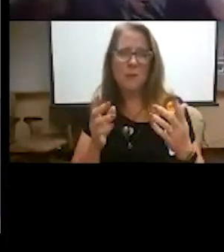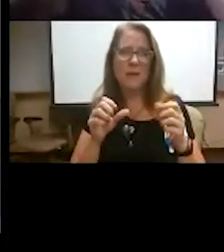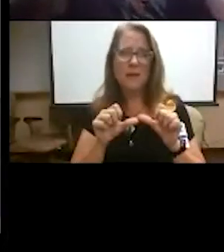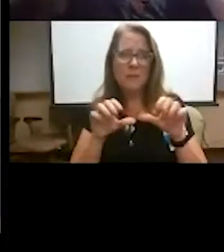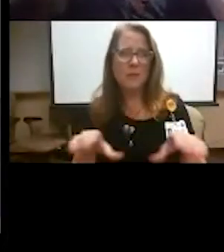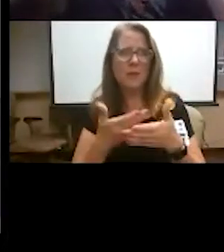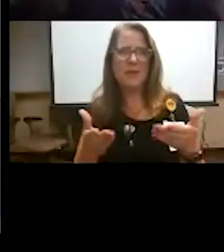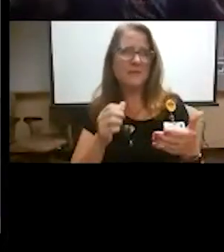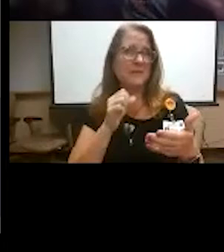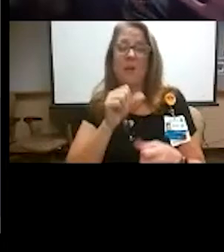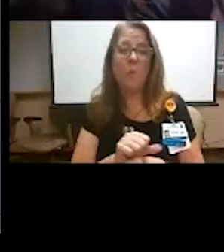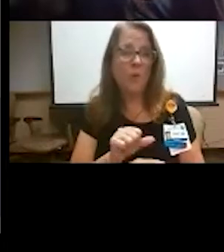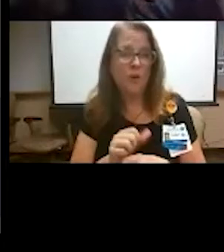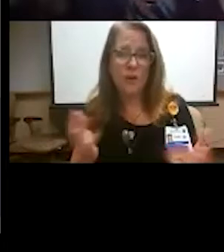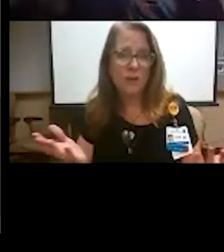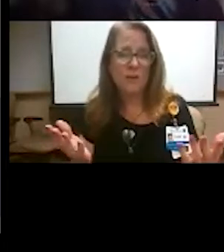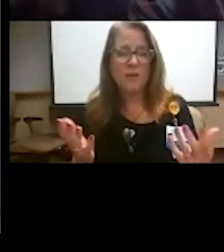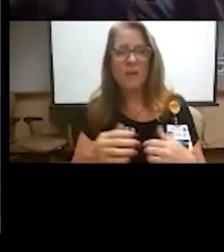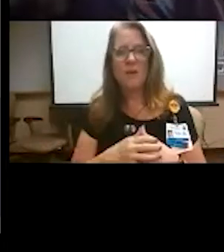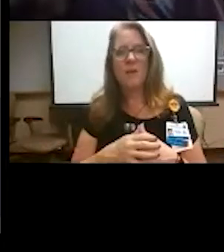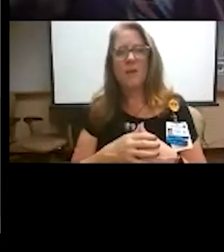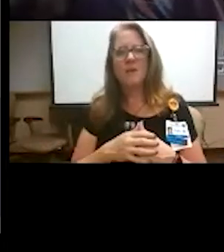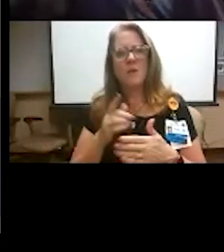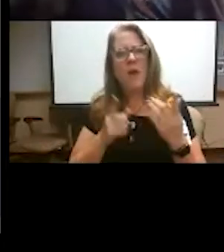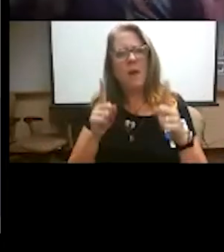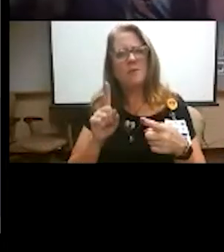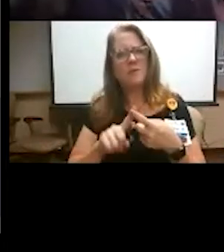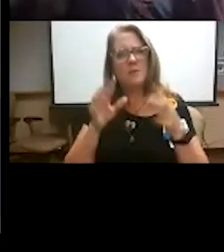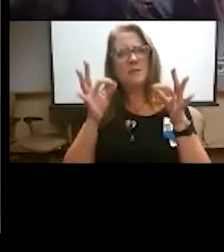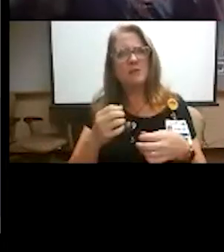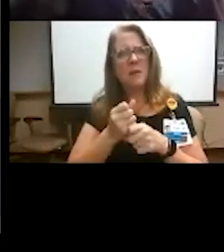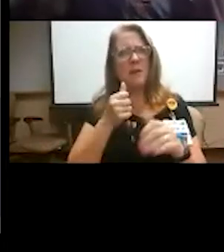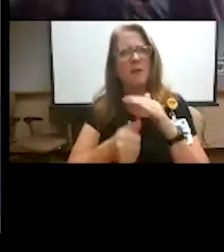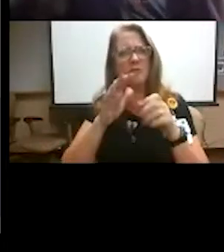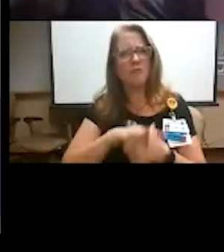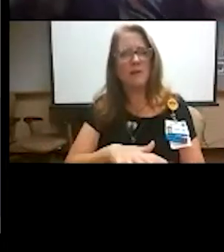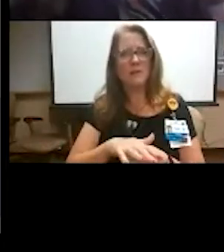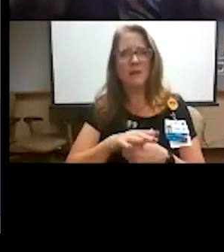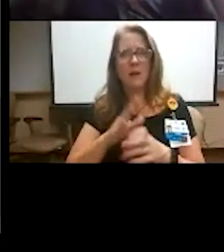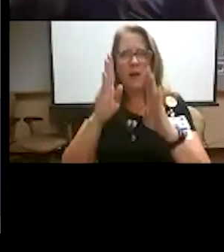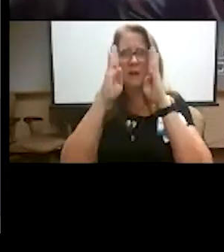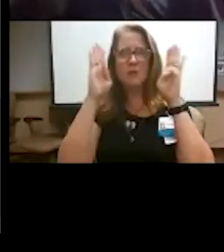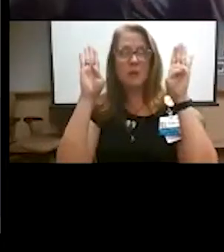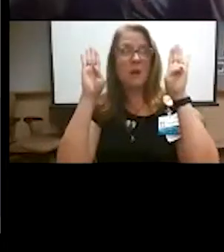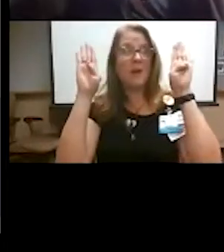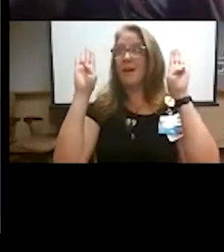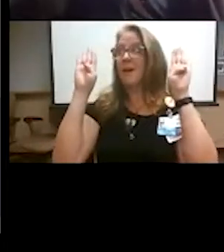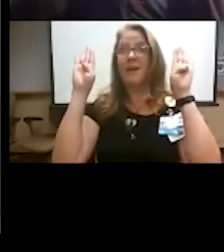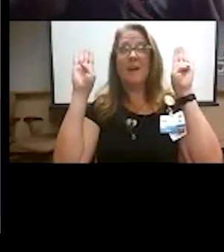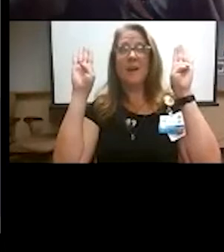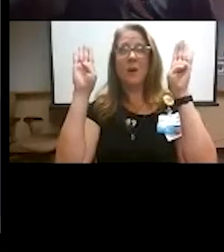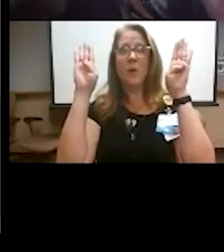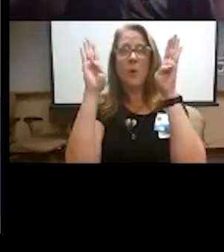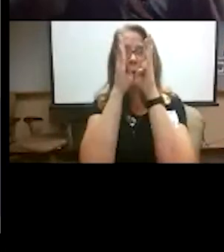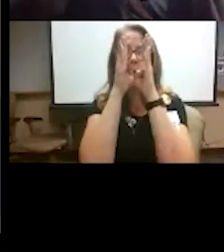work. What happens to decision-making under stress? Attention narrows. There's more and more of a focus on